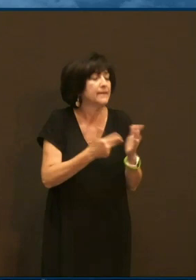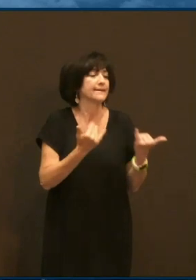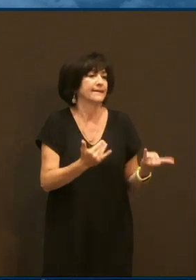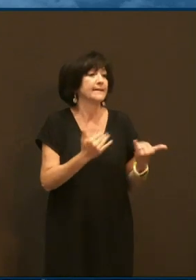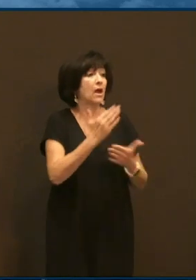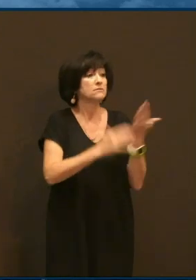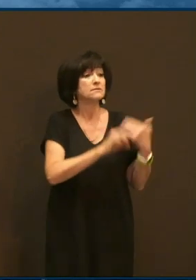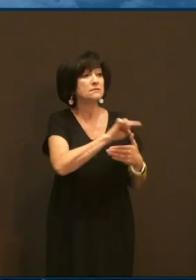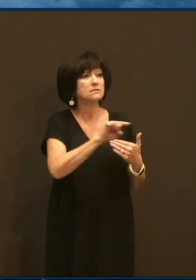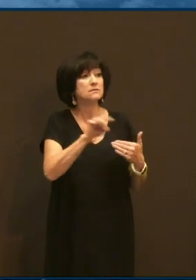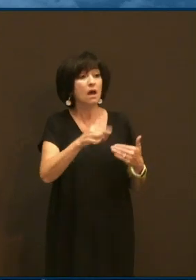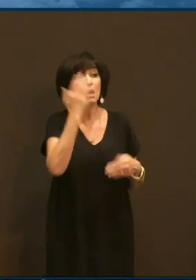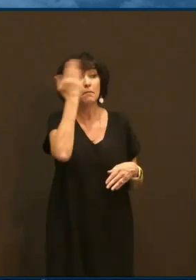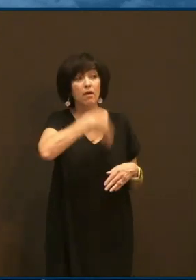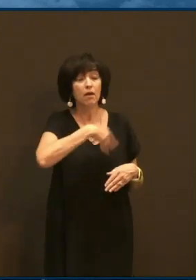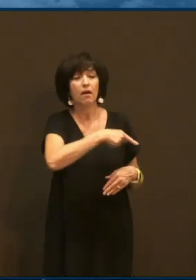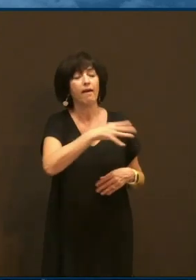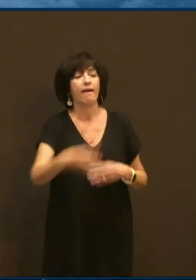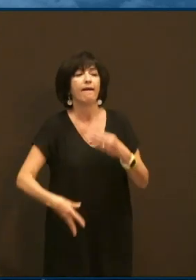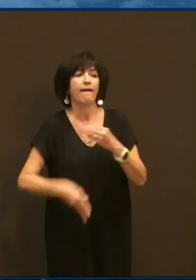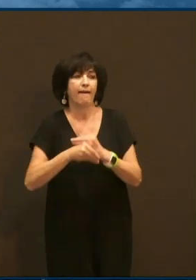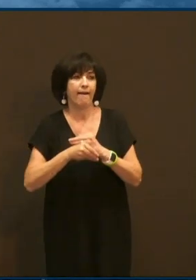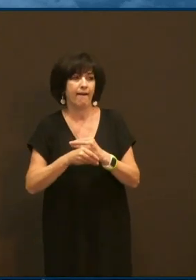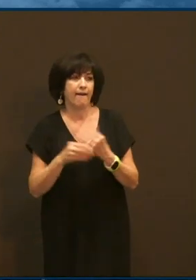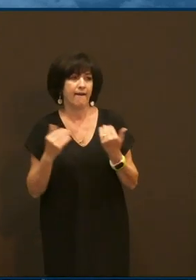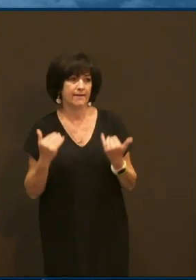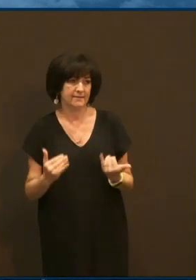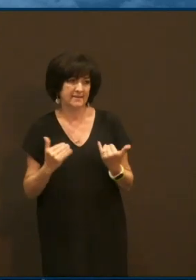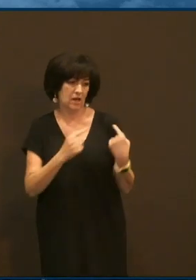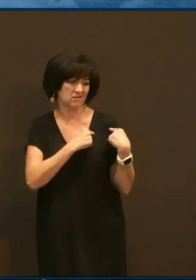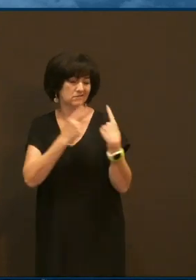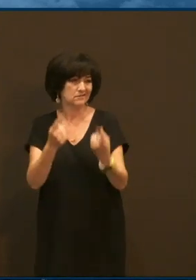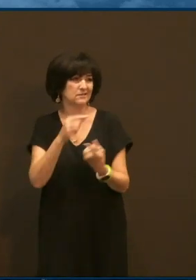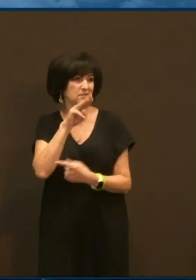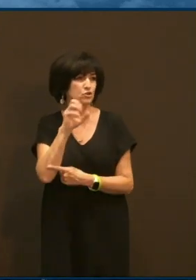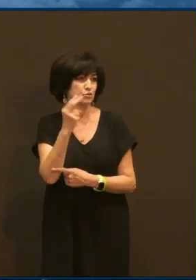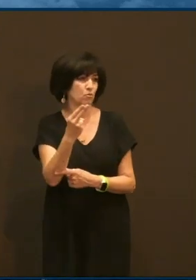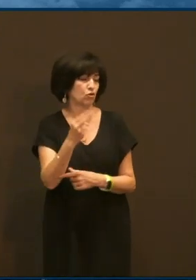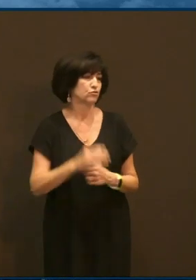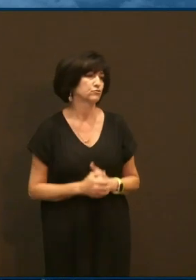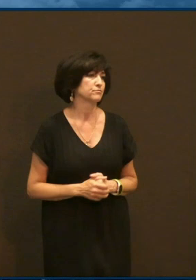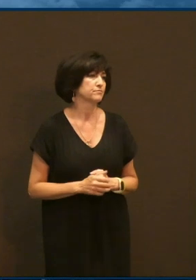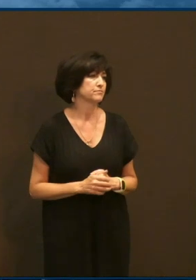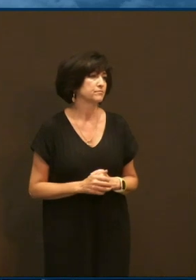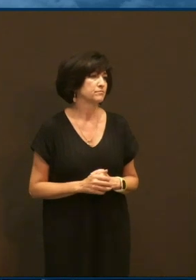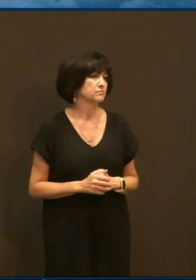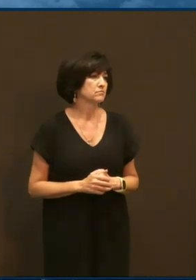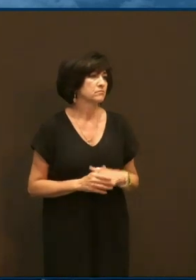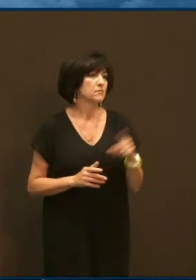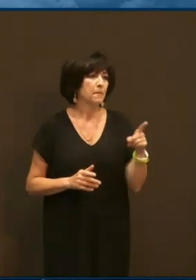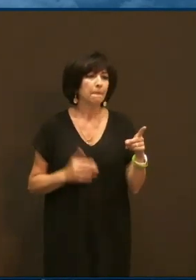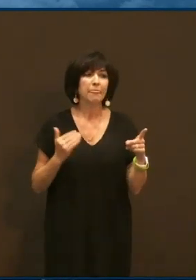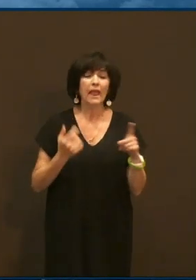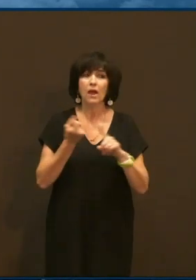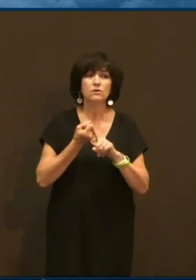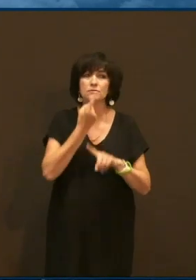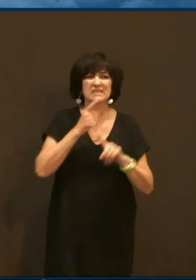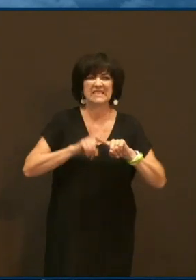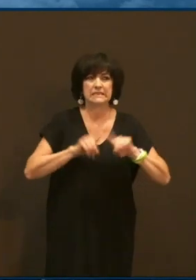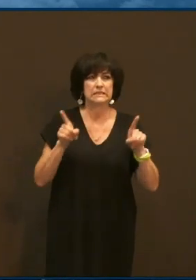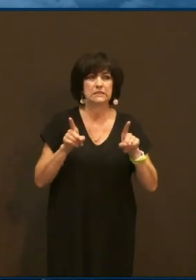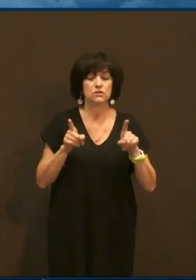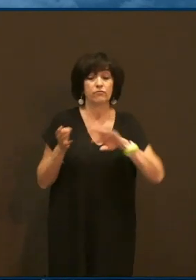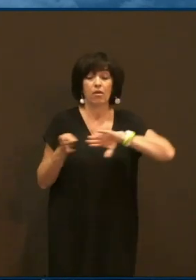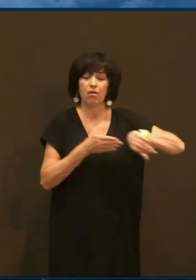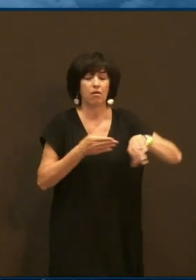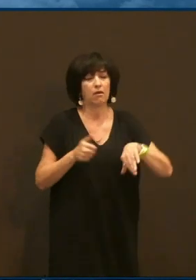are deaths that have occurred, over time since March. Sure. Different subject, Governor. I was hoping you could expound a little bit